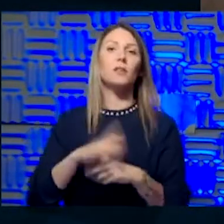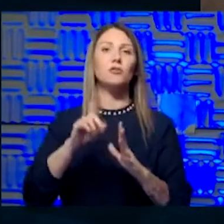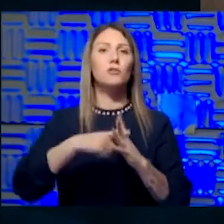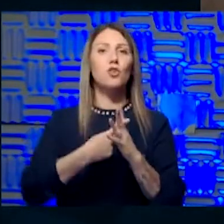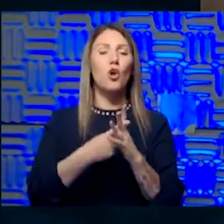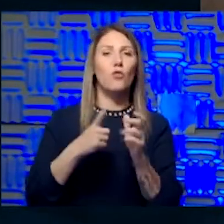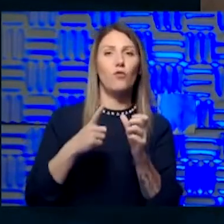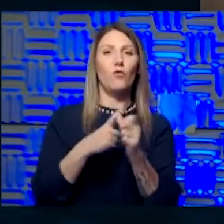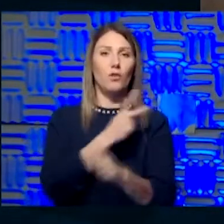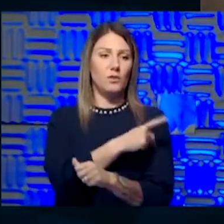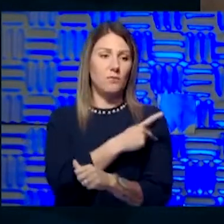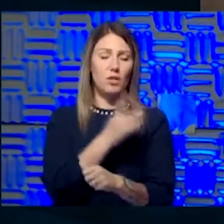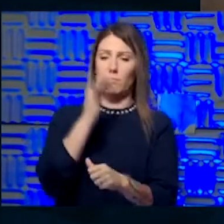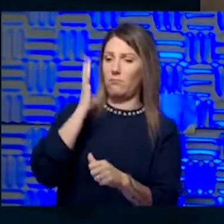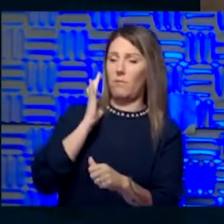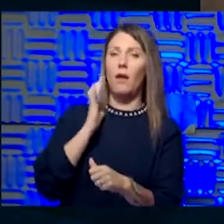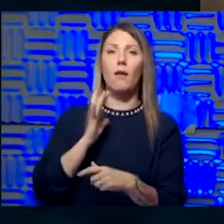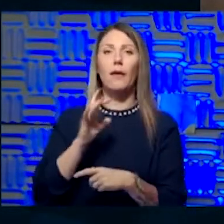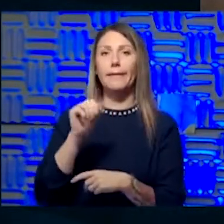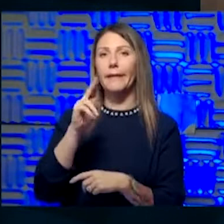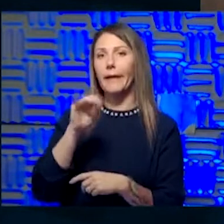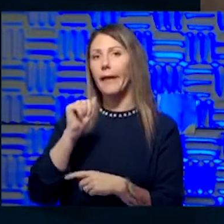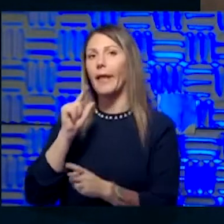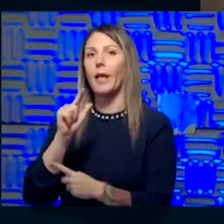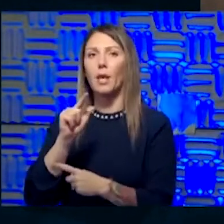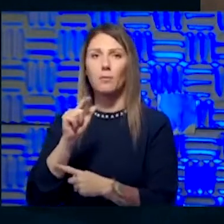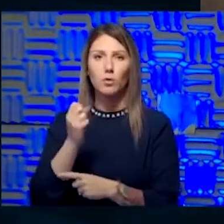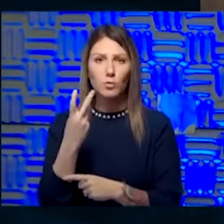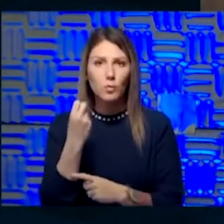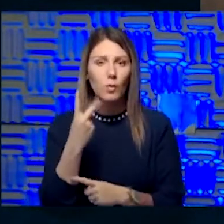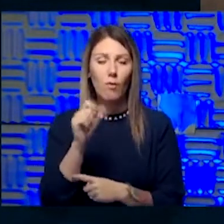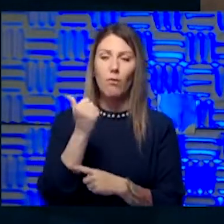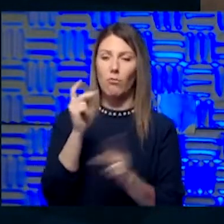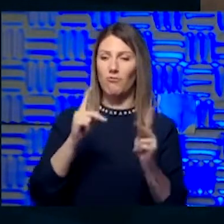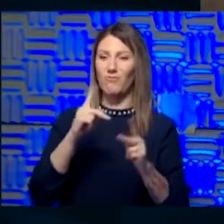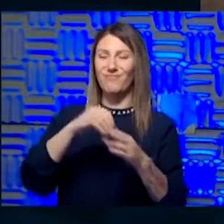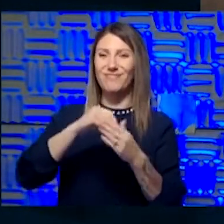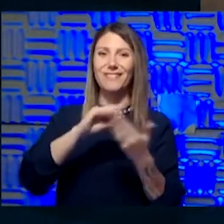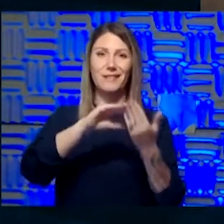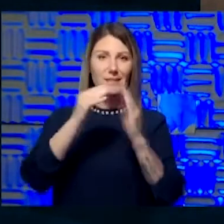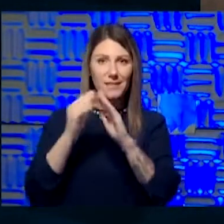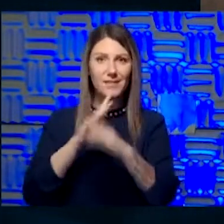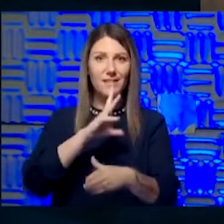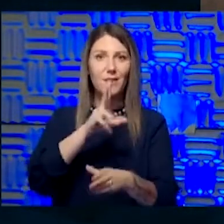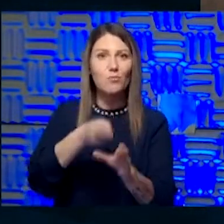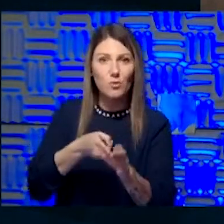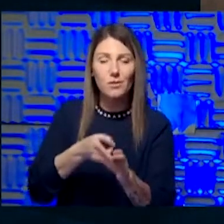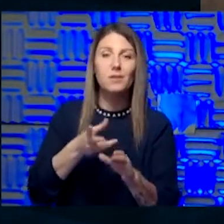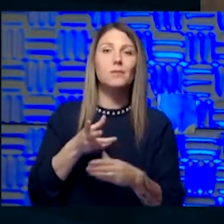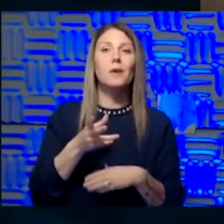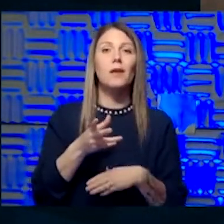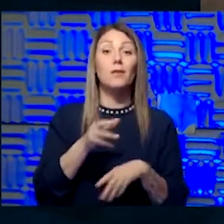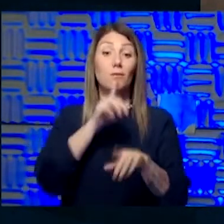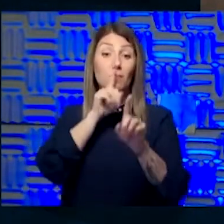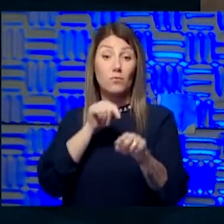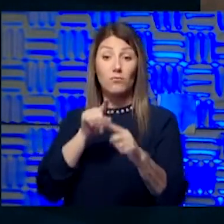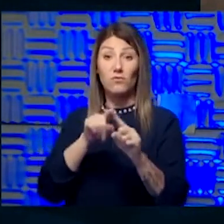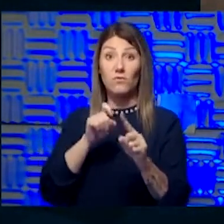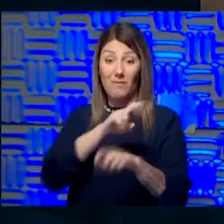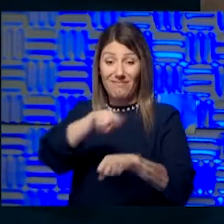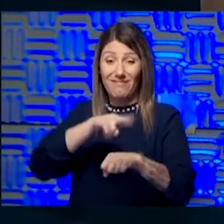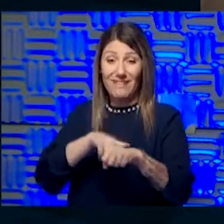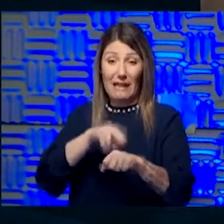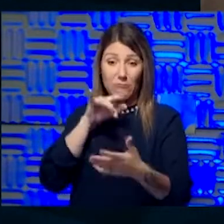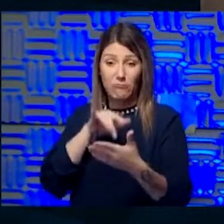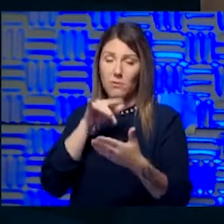treated back on April 12th. I know others in the cities are participating, and I think the results from this national study are going to be